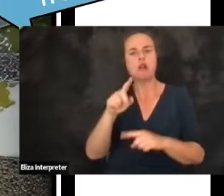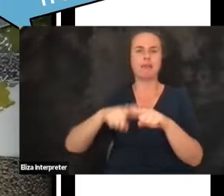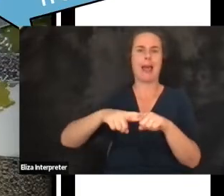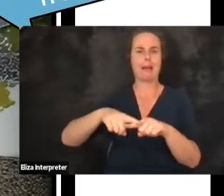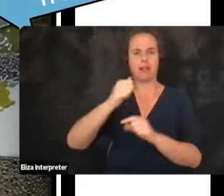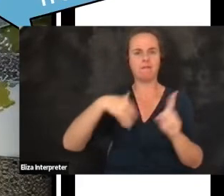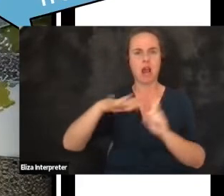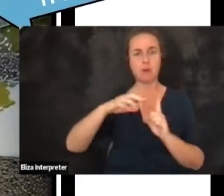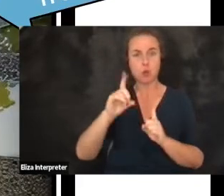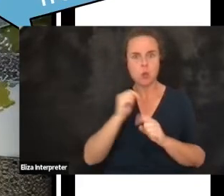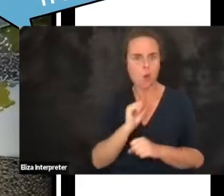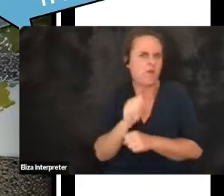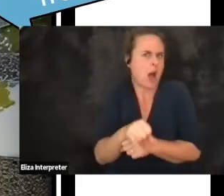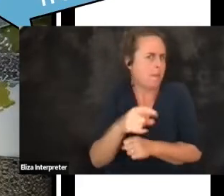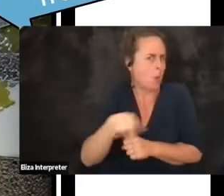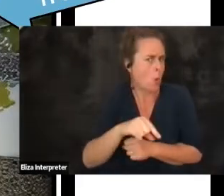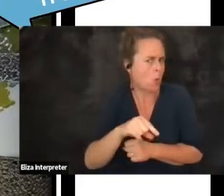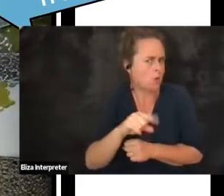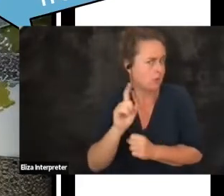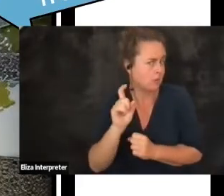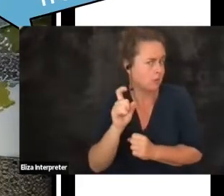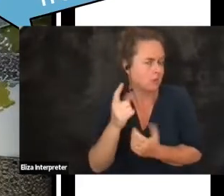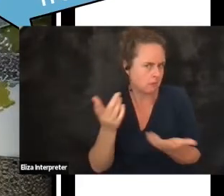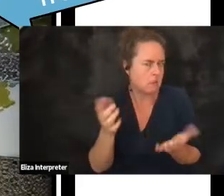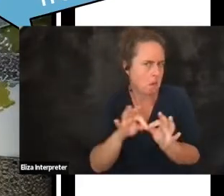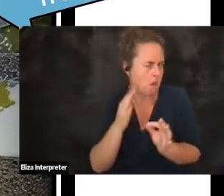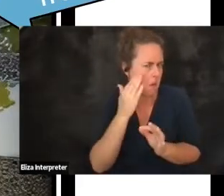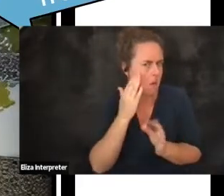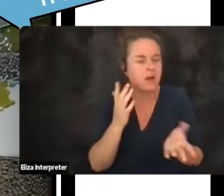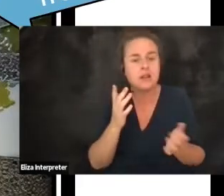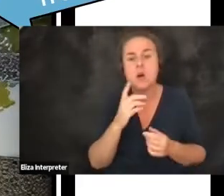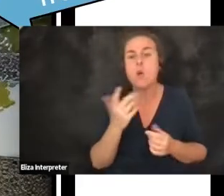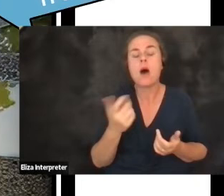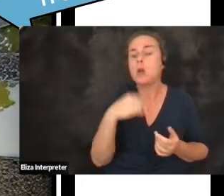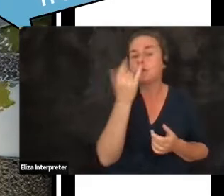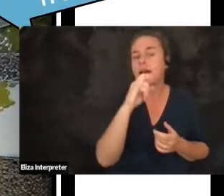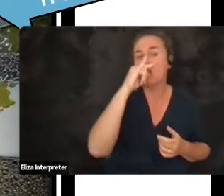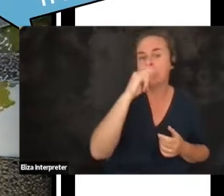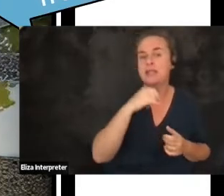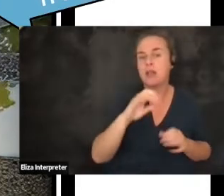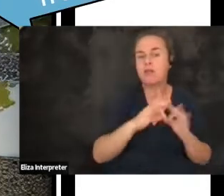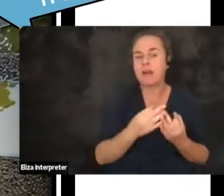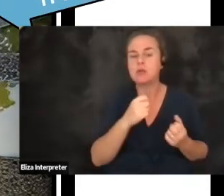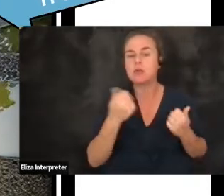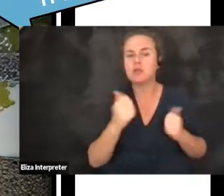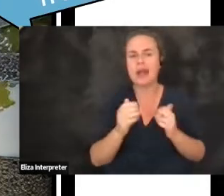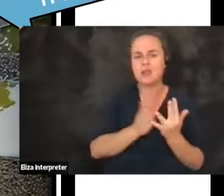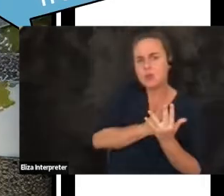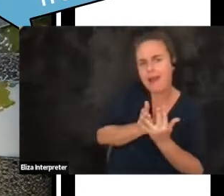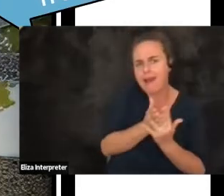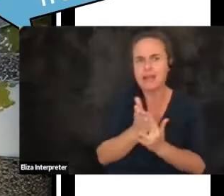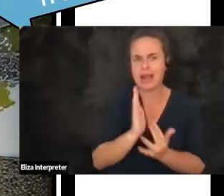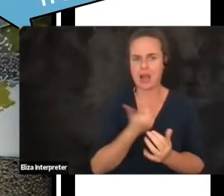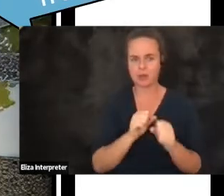So let me just talk for a minute about what it might look like for kids and their families who are trying to navigate